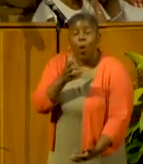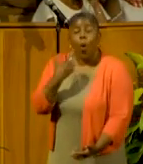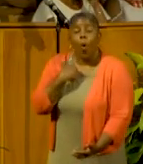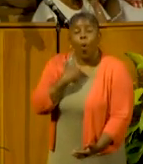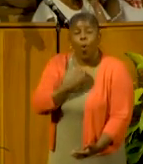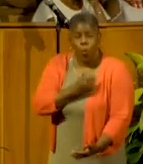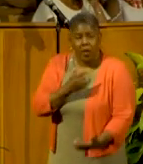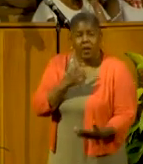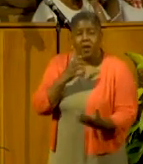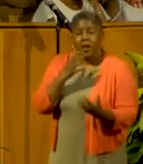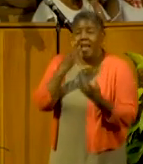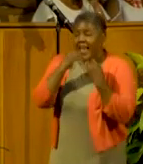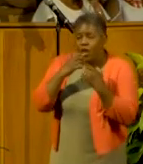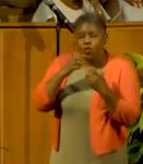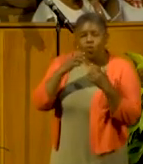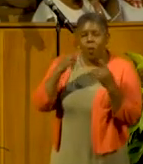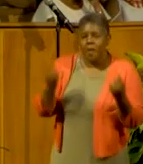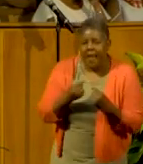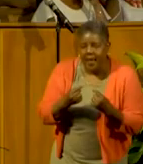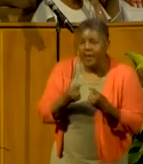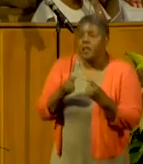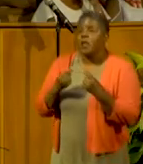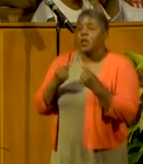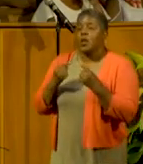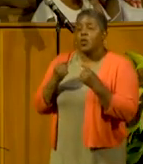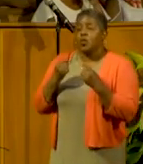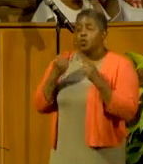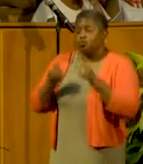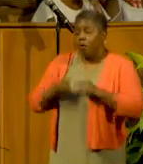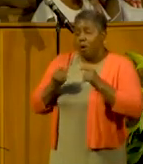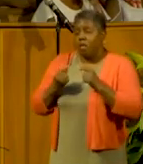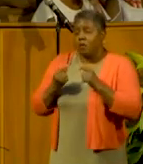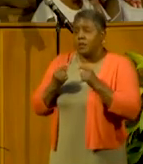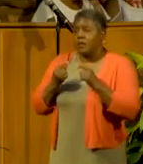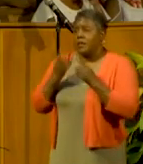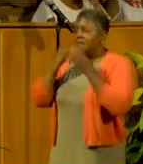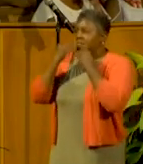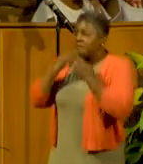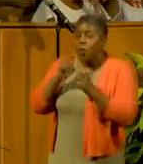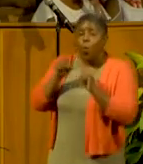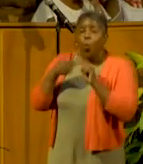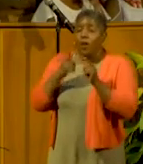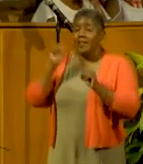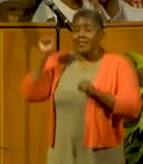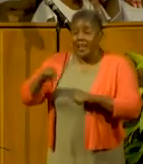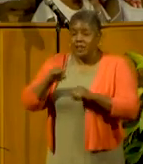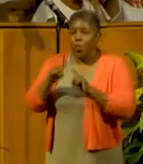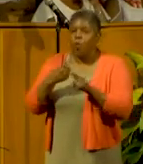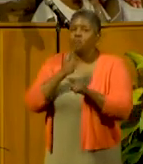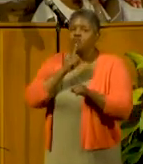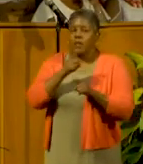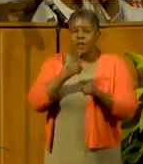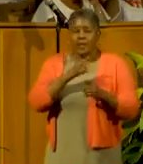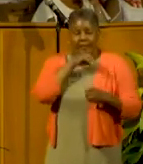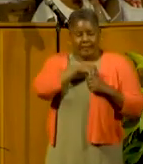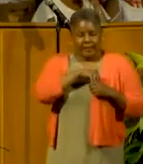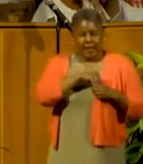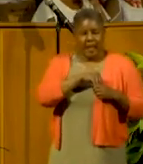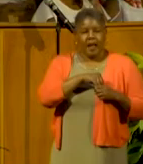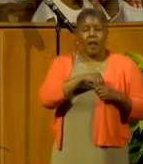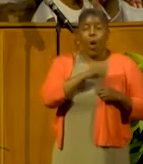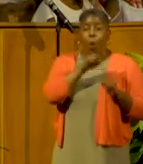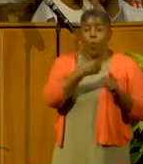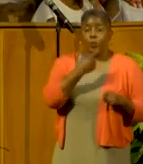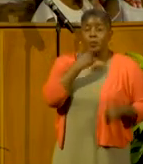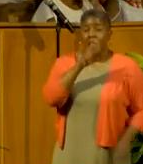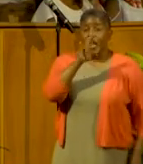You're eating your pain away. You're drinking your trials away. You're saying yes when the full sentence of no would actually do your body